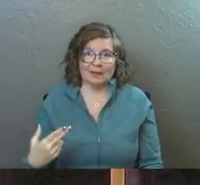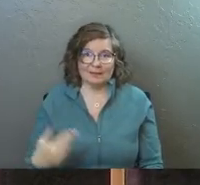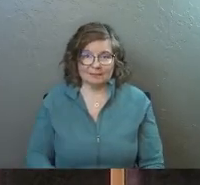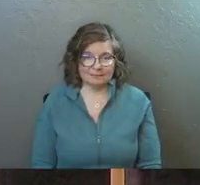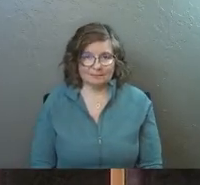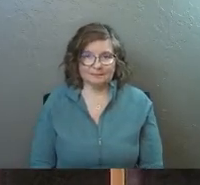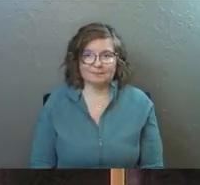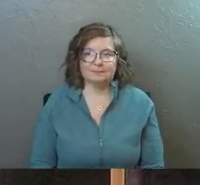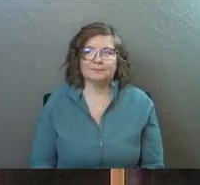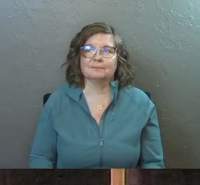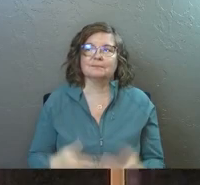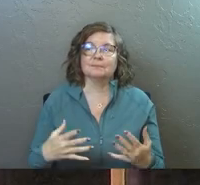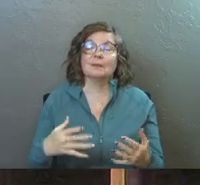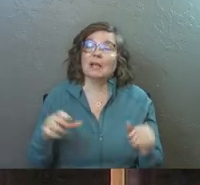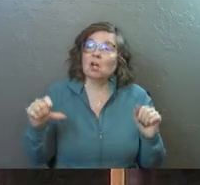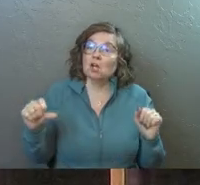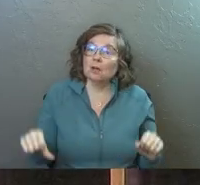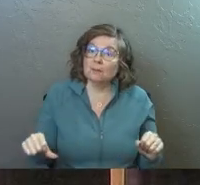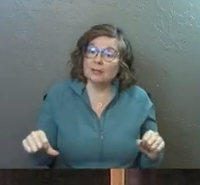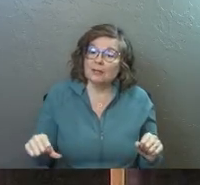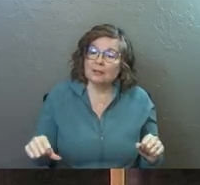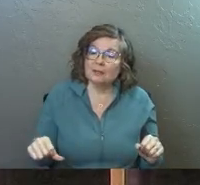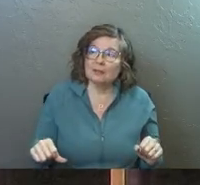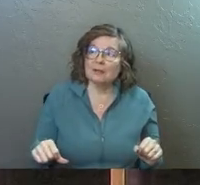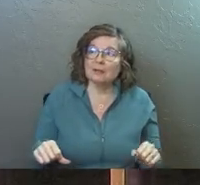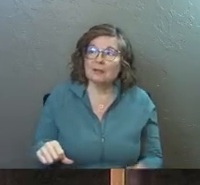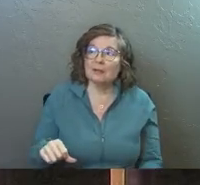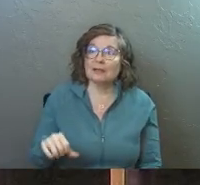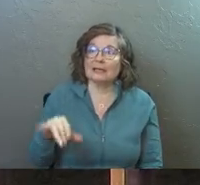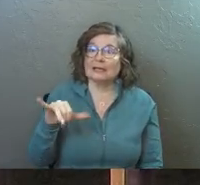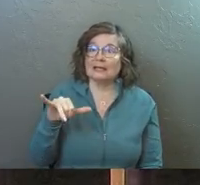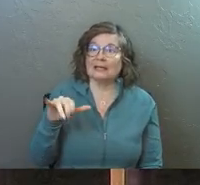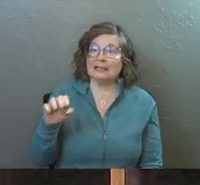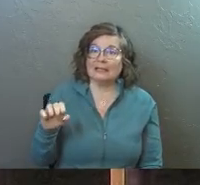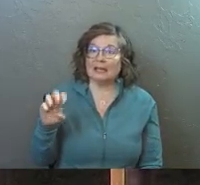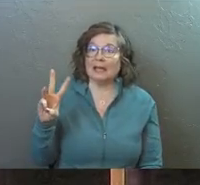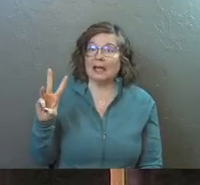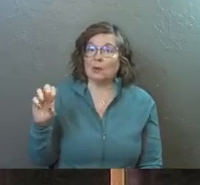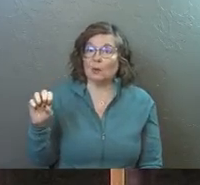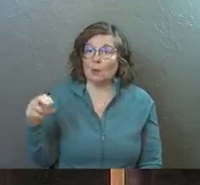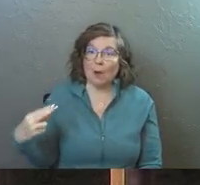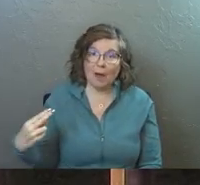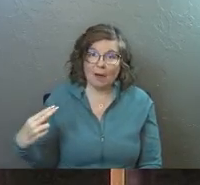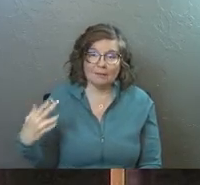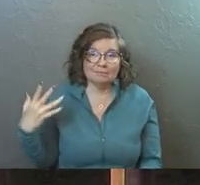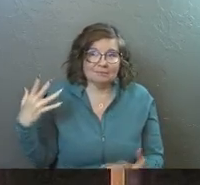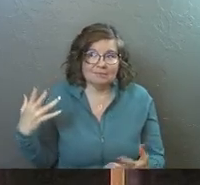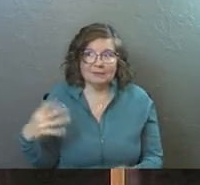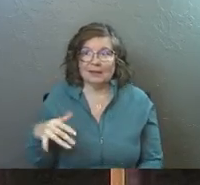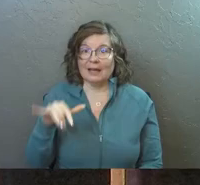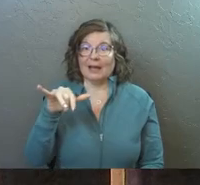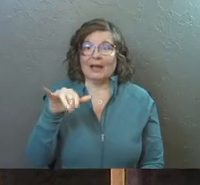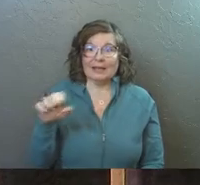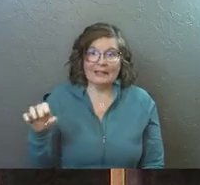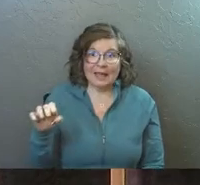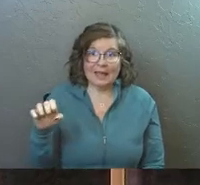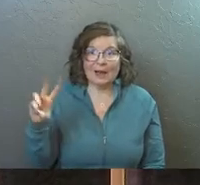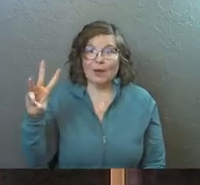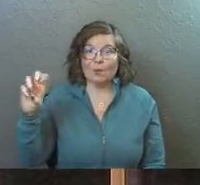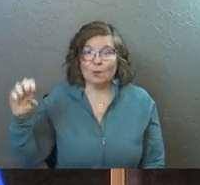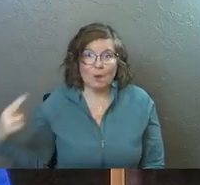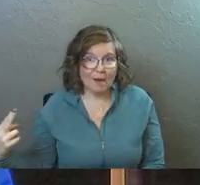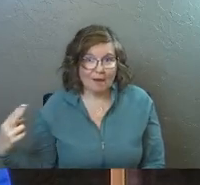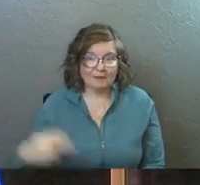Yahweh. It could have been Yehwah. It could have been Yehwah.